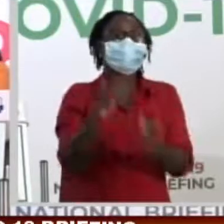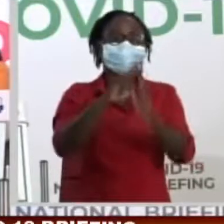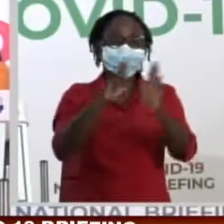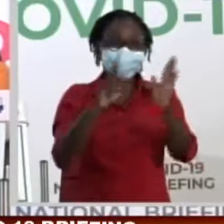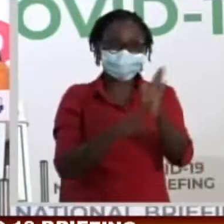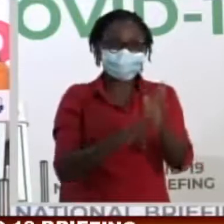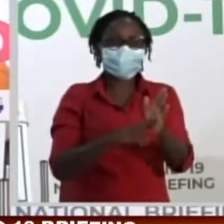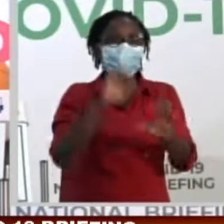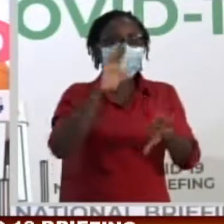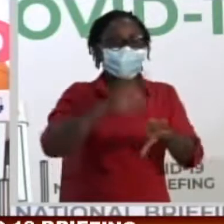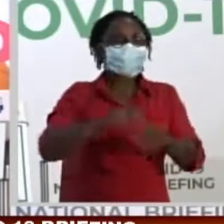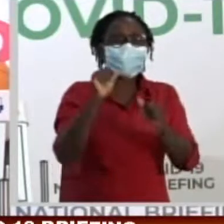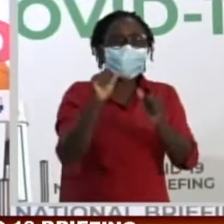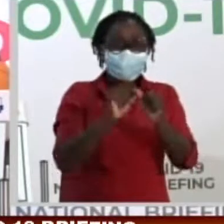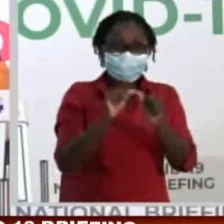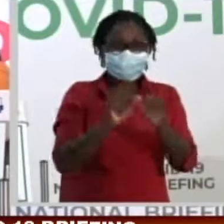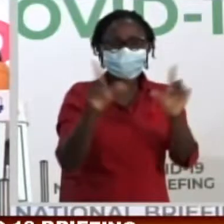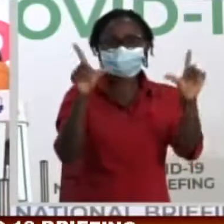all levels.